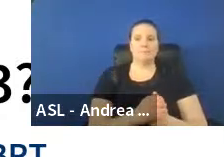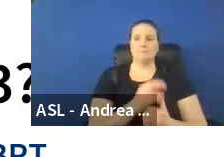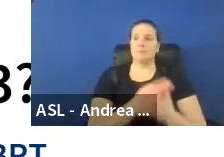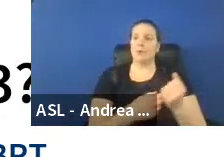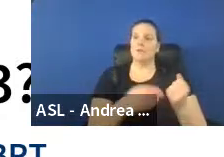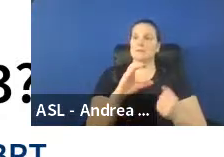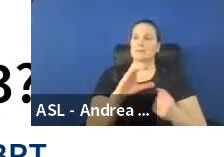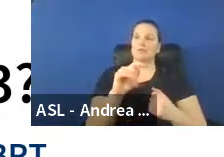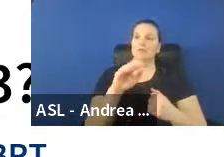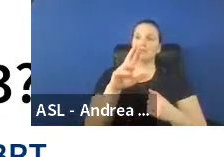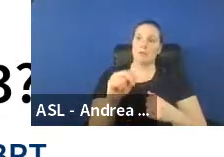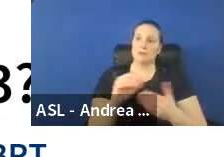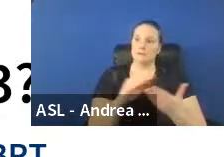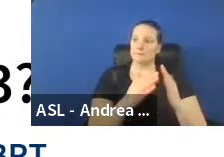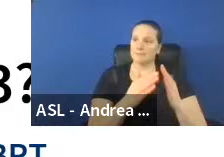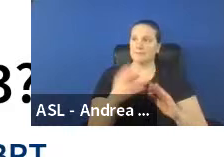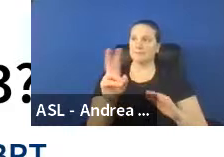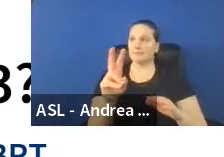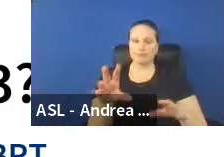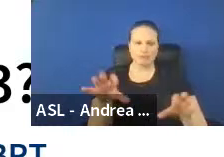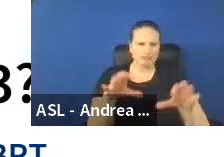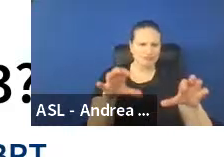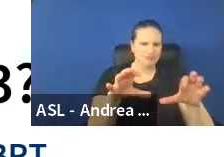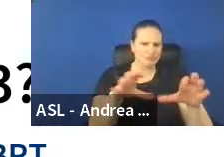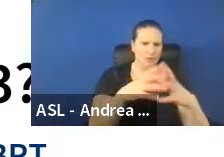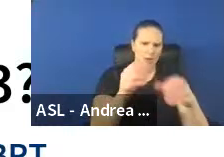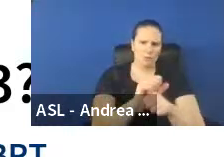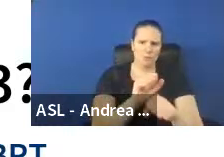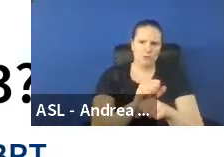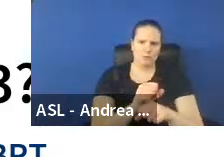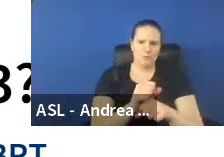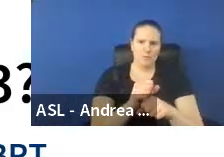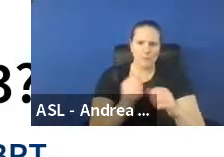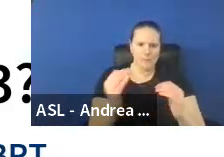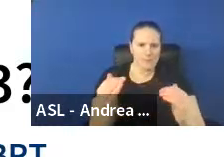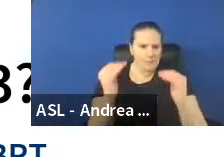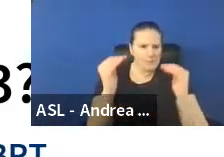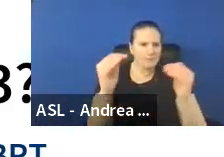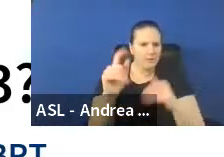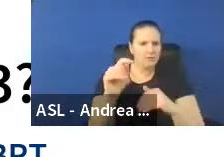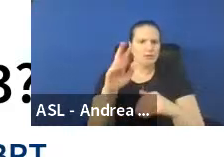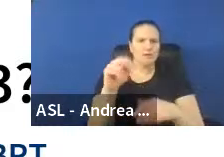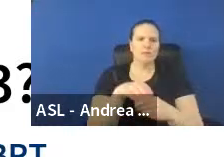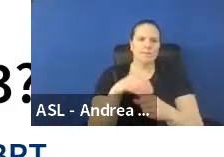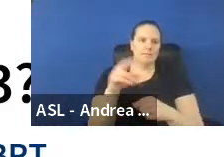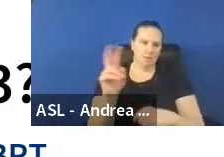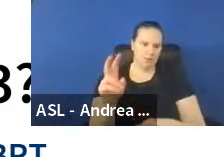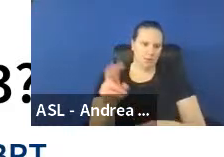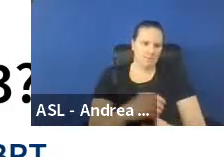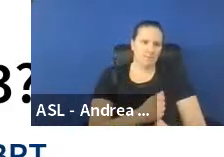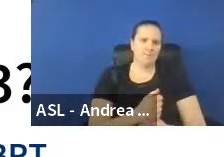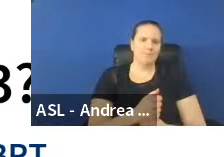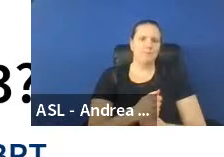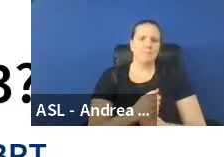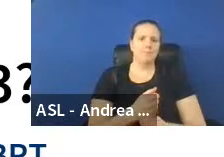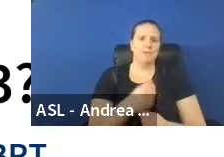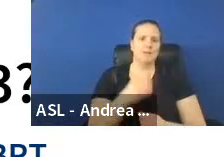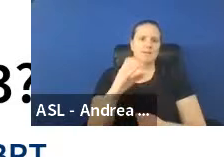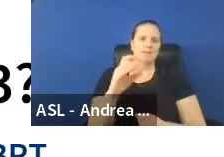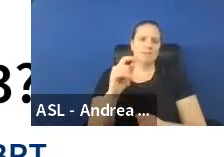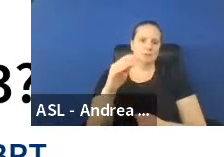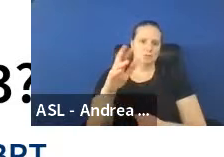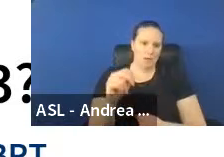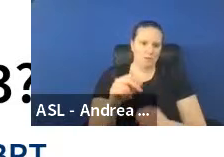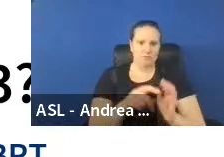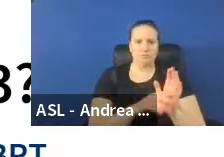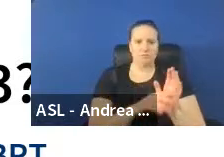C-Tran and the City of Vancouver have done a lot of work since then to really advance transit within Vancouver. So for instance, C-Tran has developed and